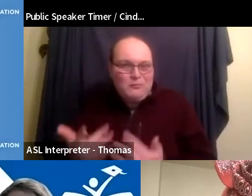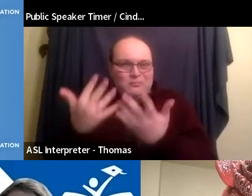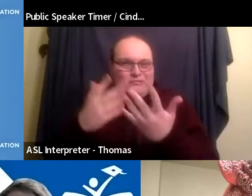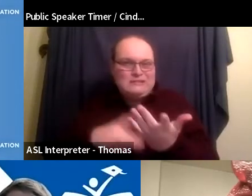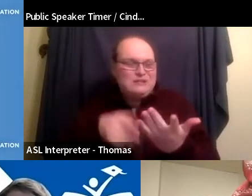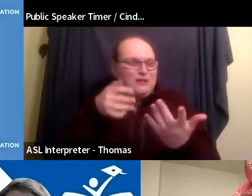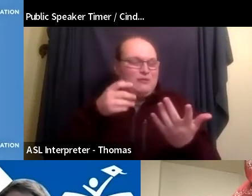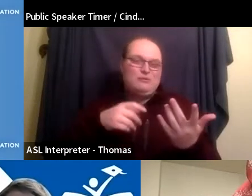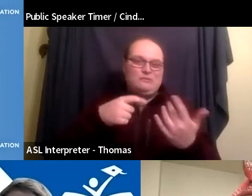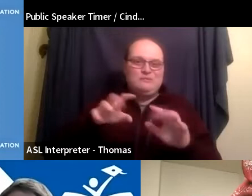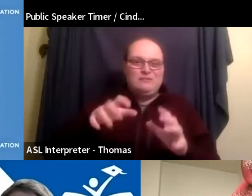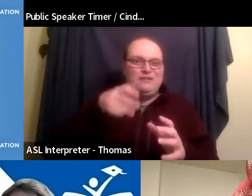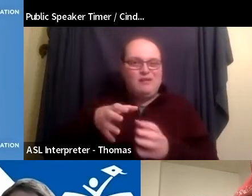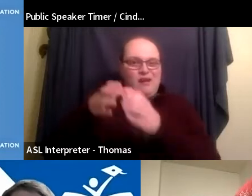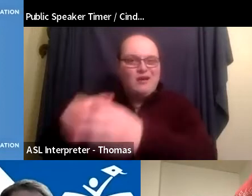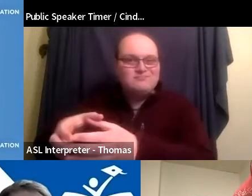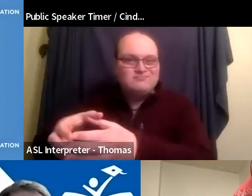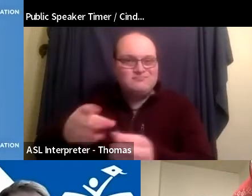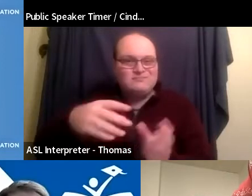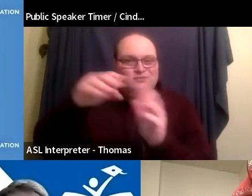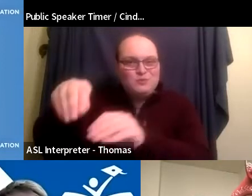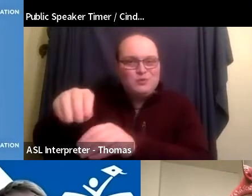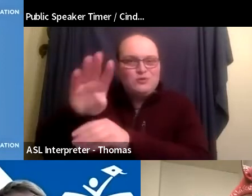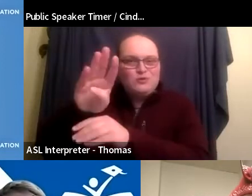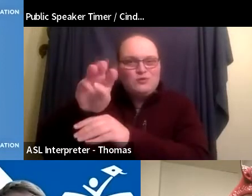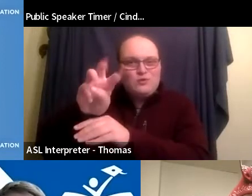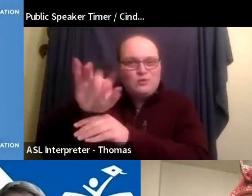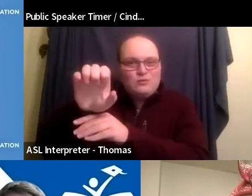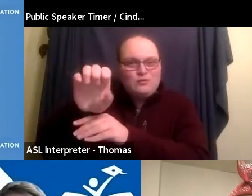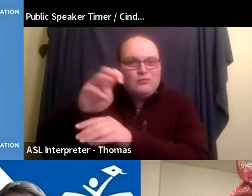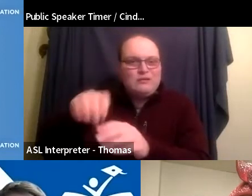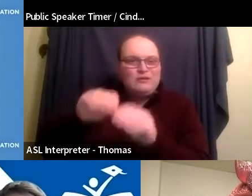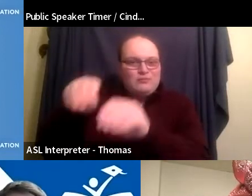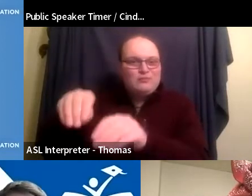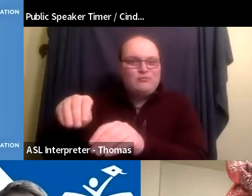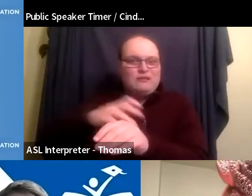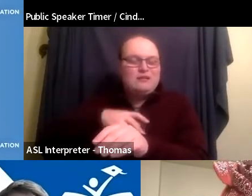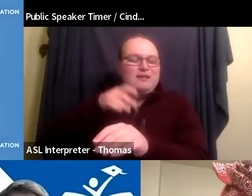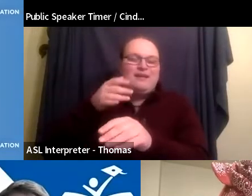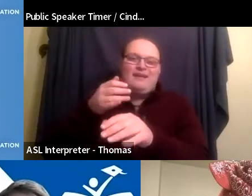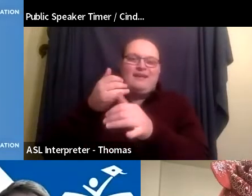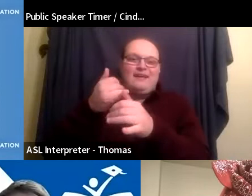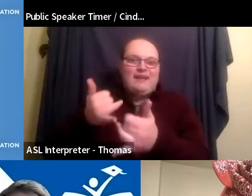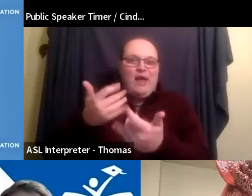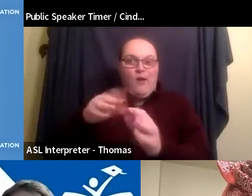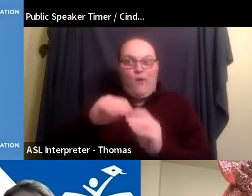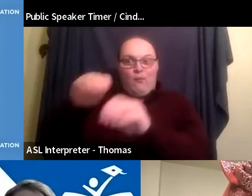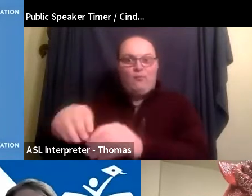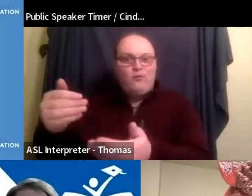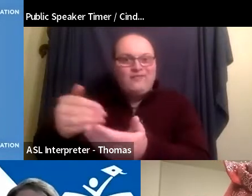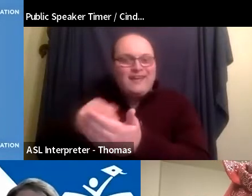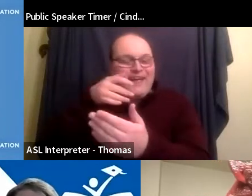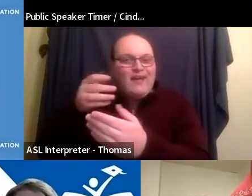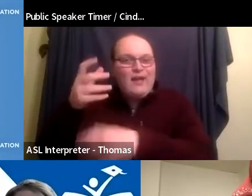in Bowie. And now because we moved to Bowie earlier, now this to have them move again will be